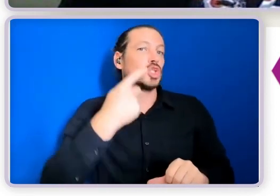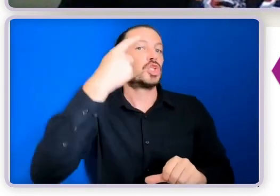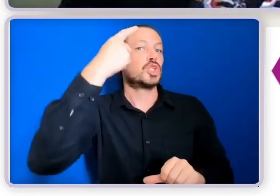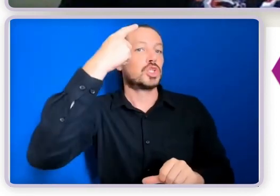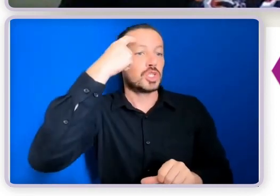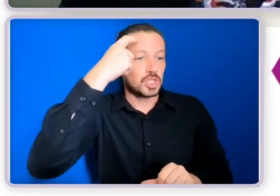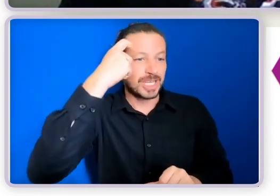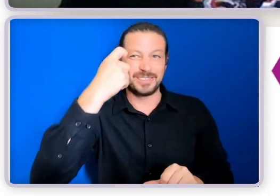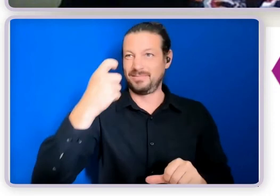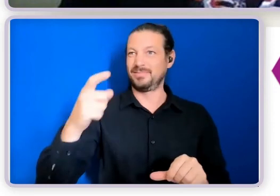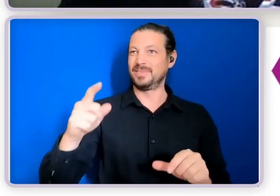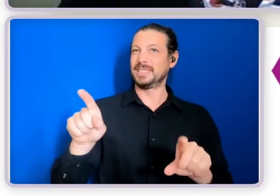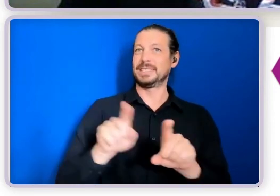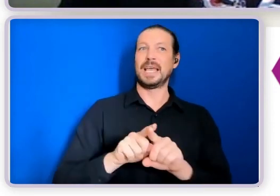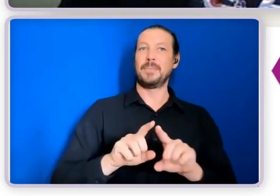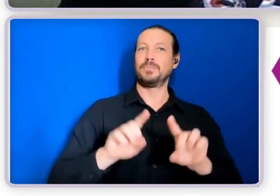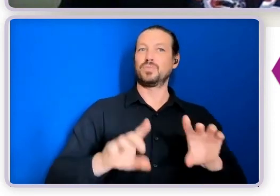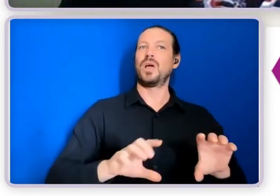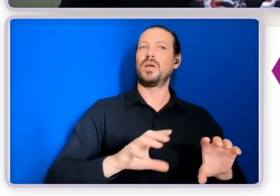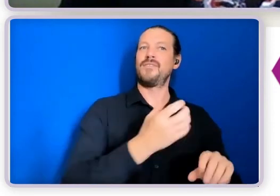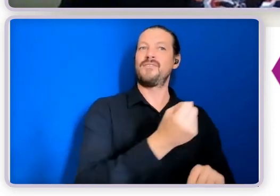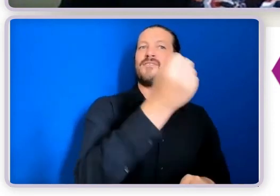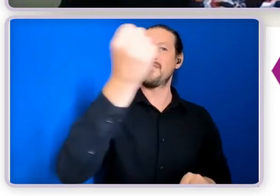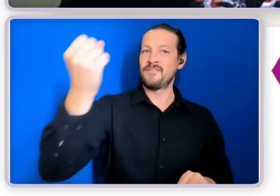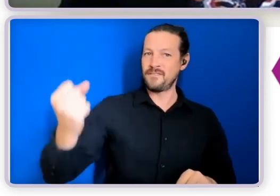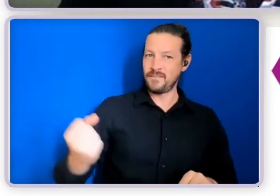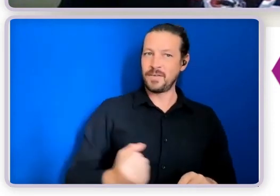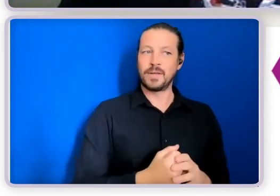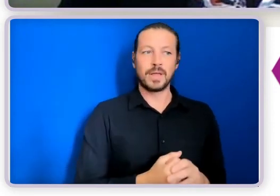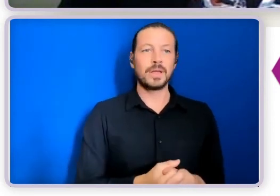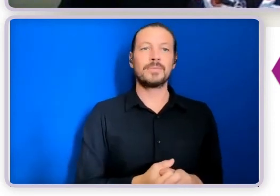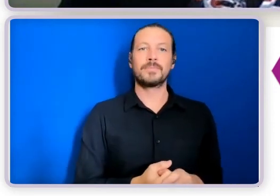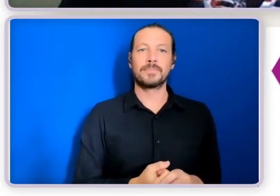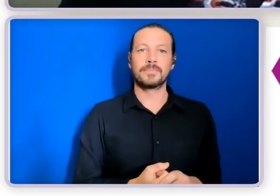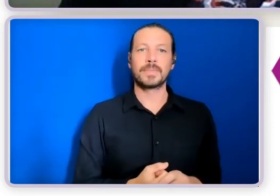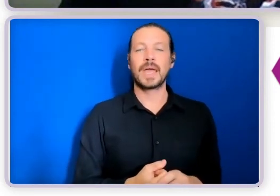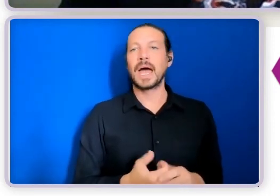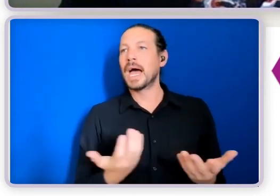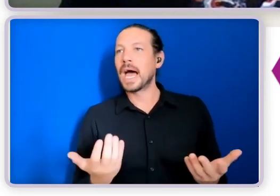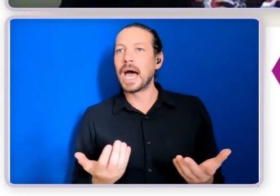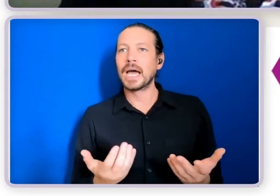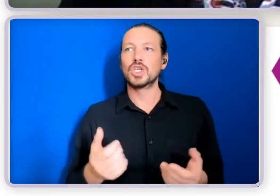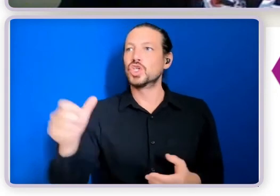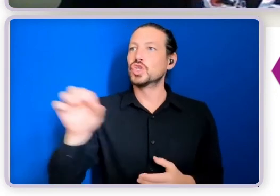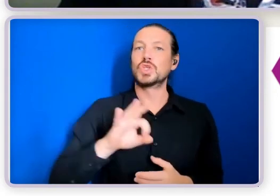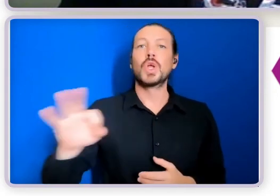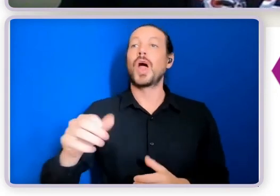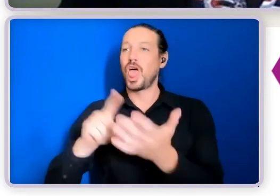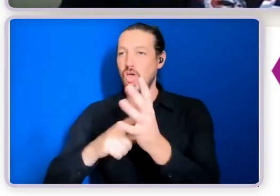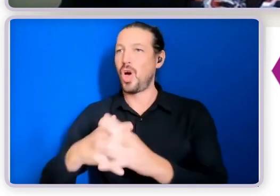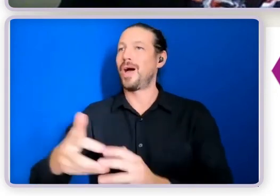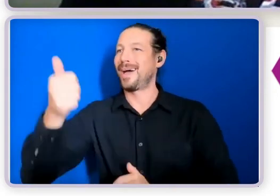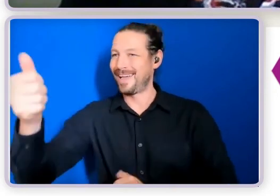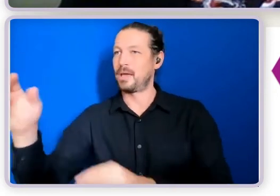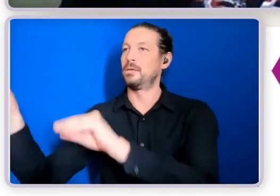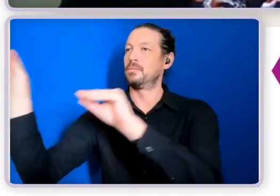emulated across Australia. Everything should be, you shouldn't get a different law and different protections just because you move from